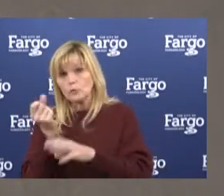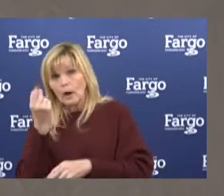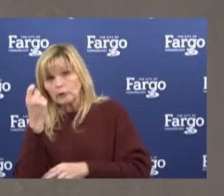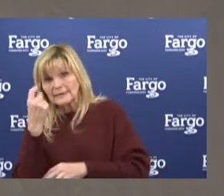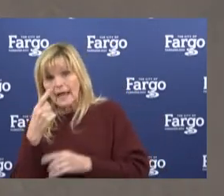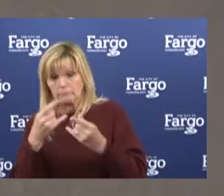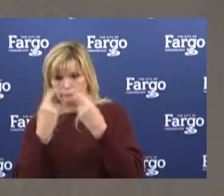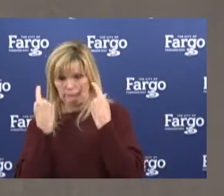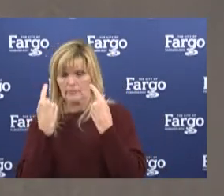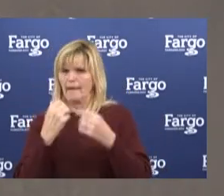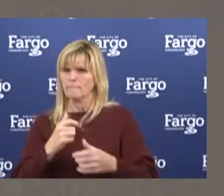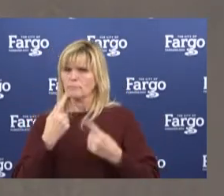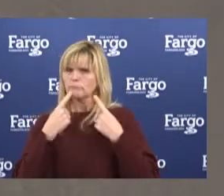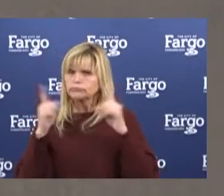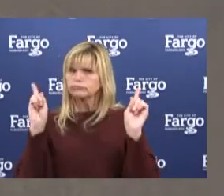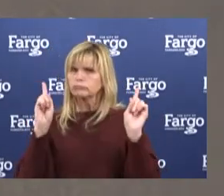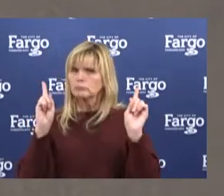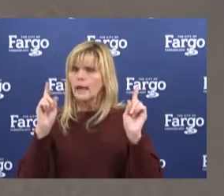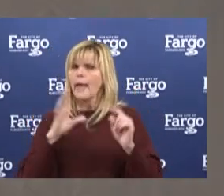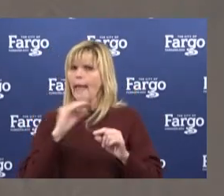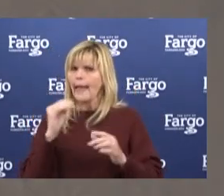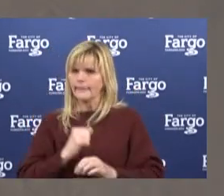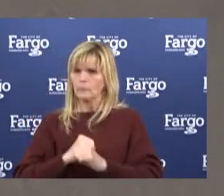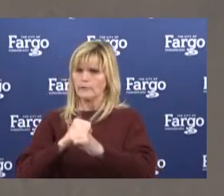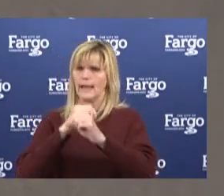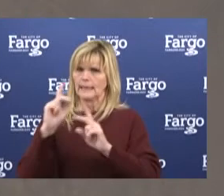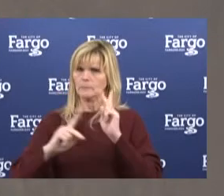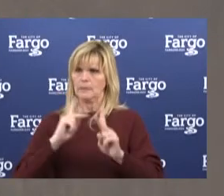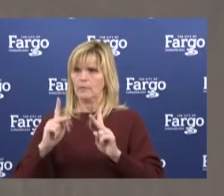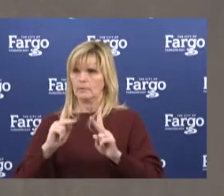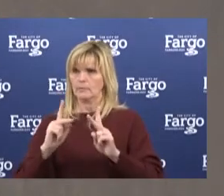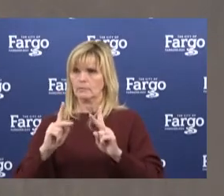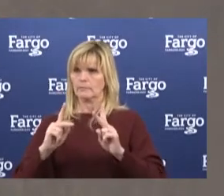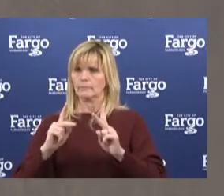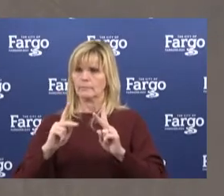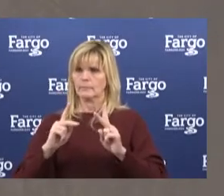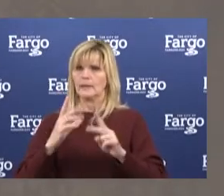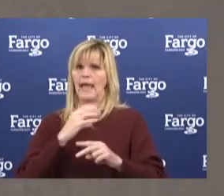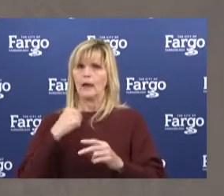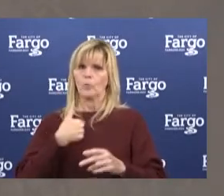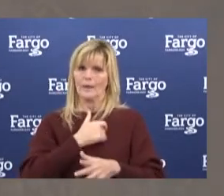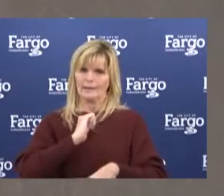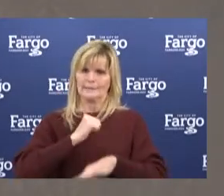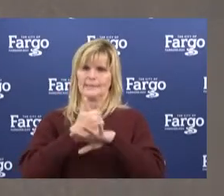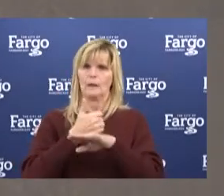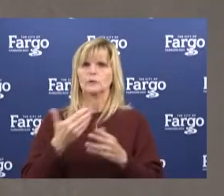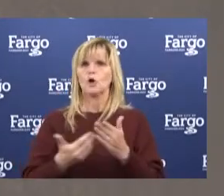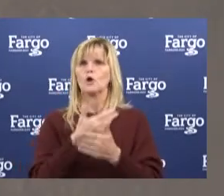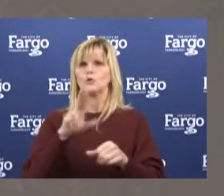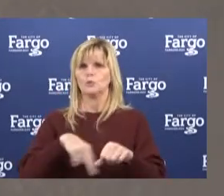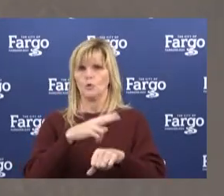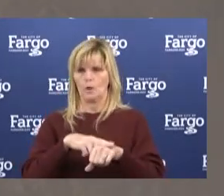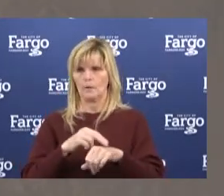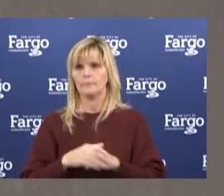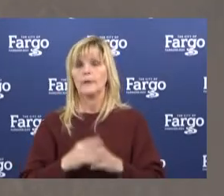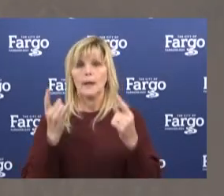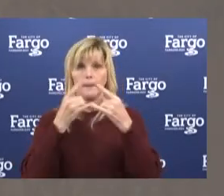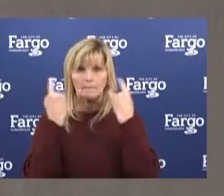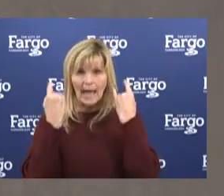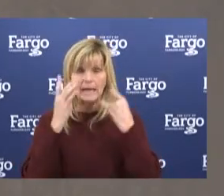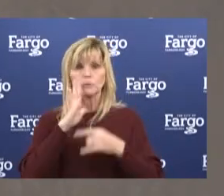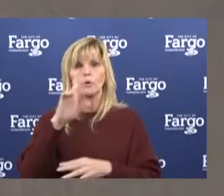in protecting people and a critical instrument in reaching a new normal. Masks will be needed